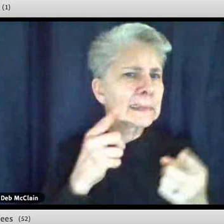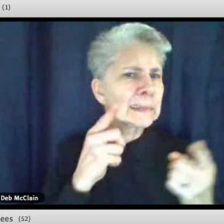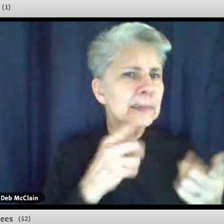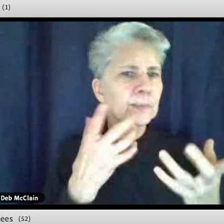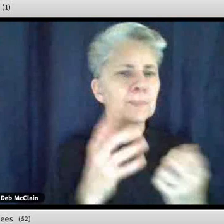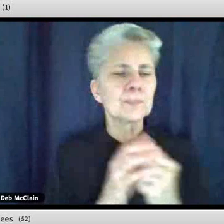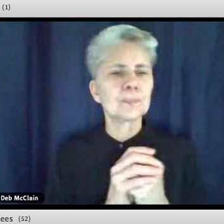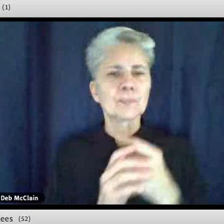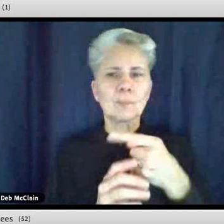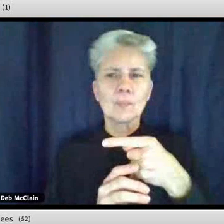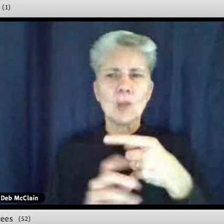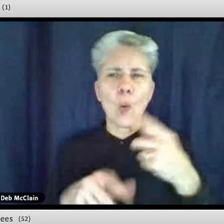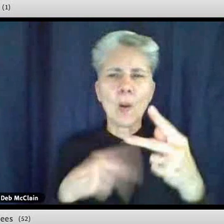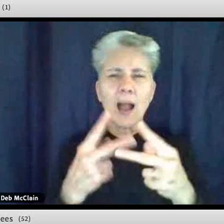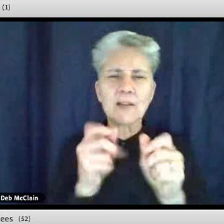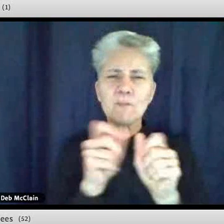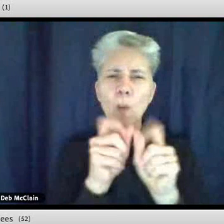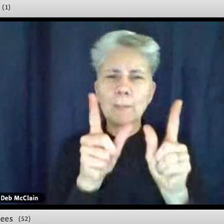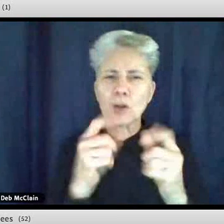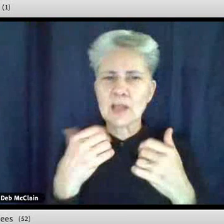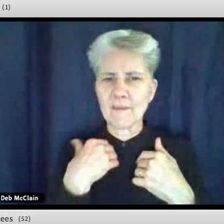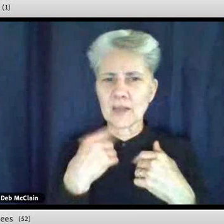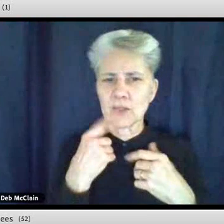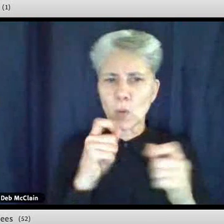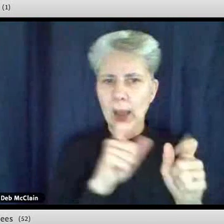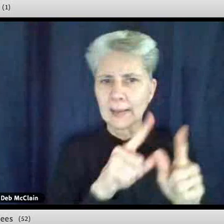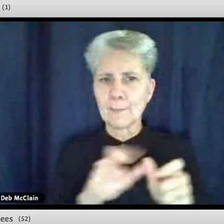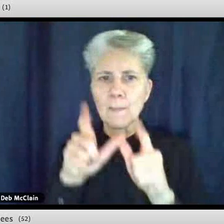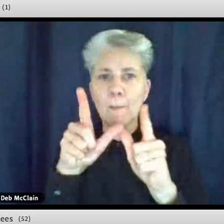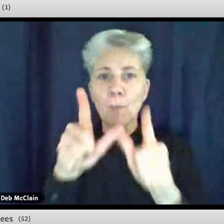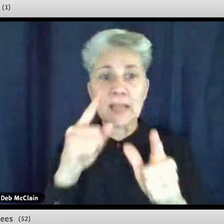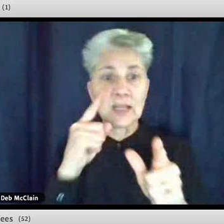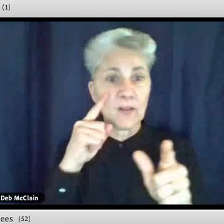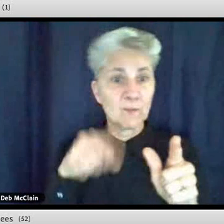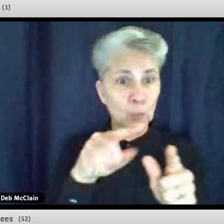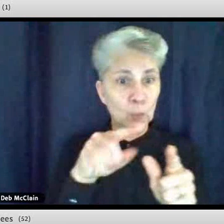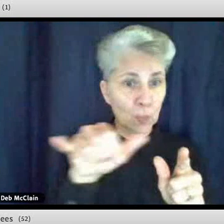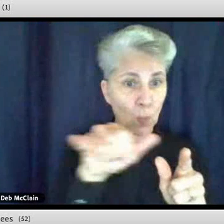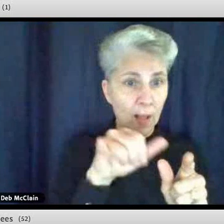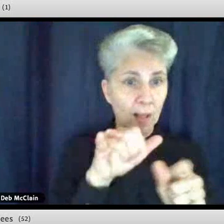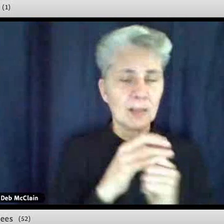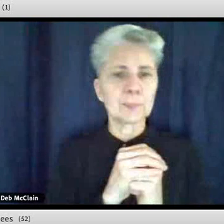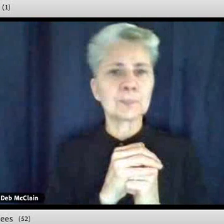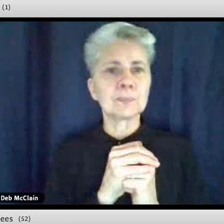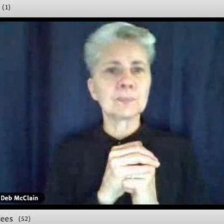keep checking this to see what kind of webinars they're having so I can put it in my presentation for you.